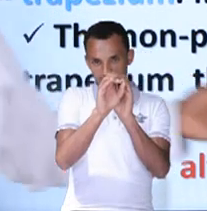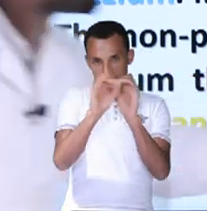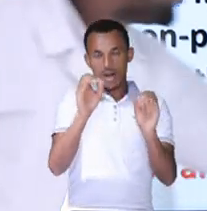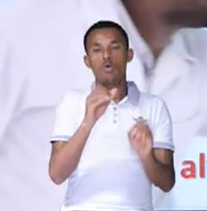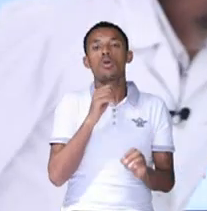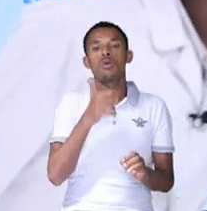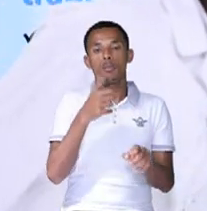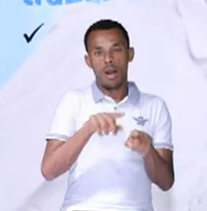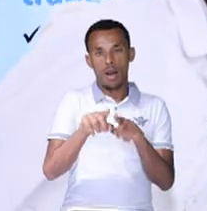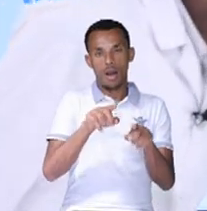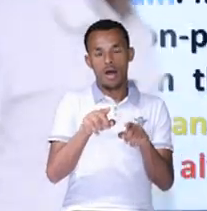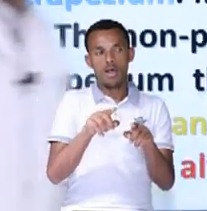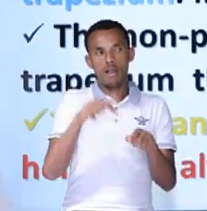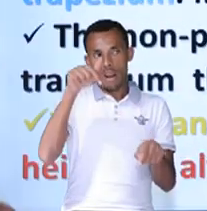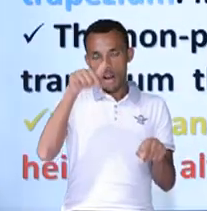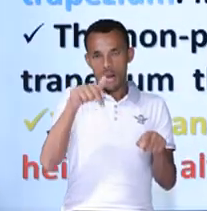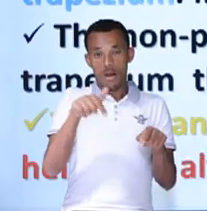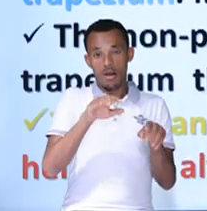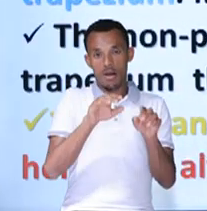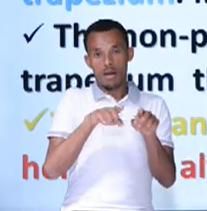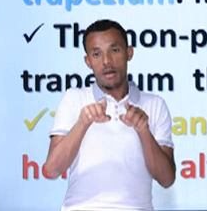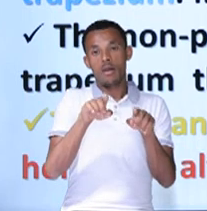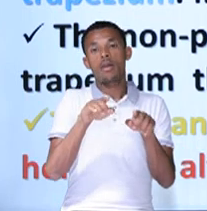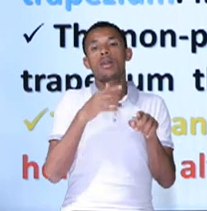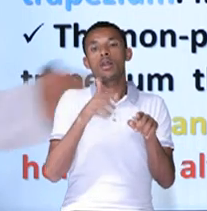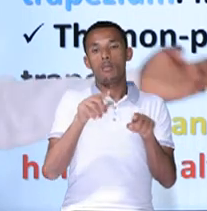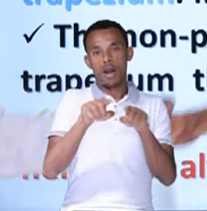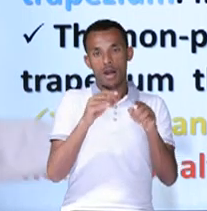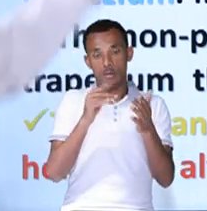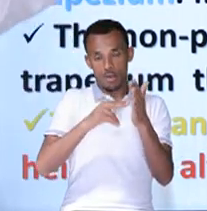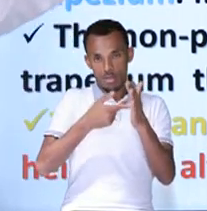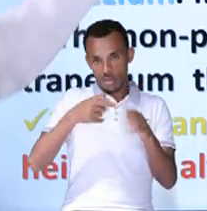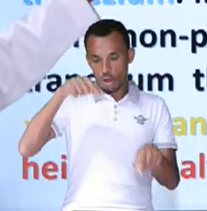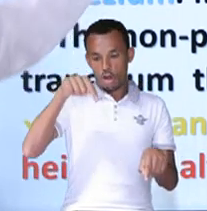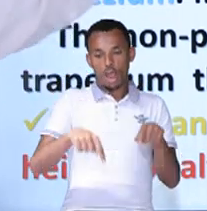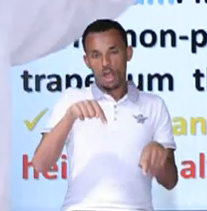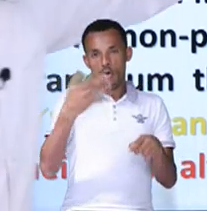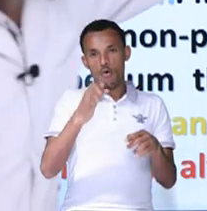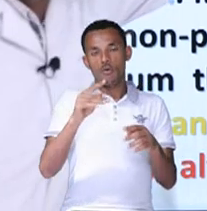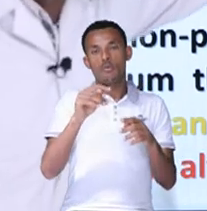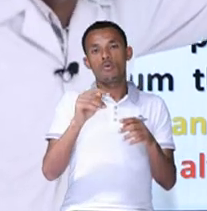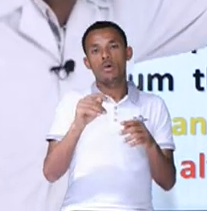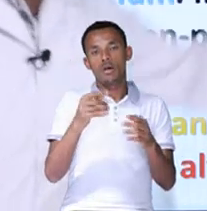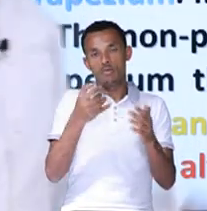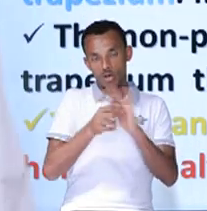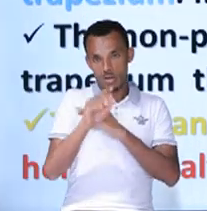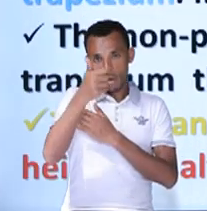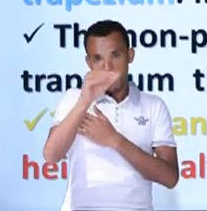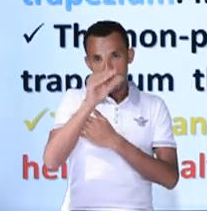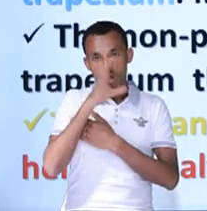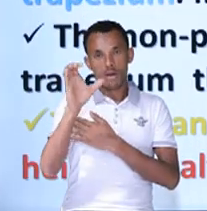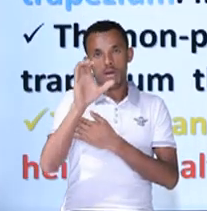trapezium is here to be a legs of the trapezium. So the legs of the trapezium is AD and CD